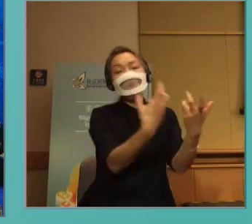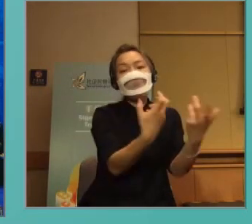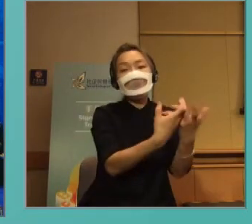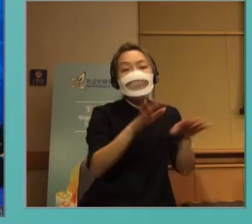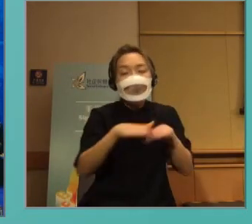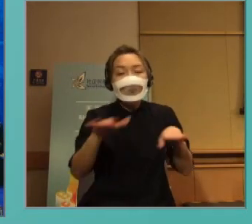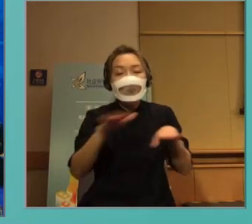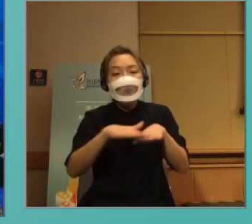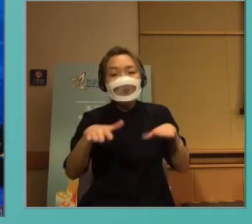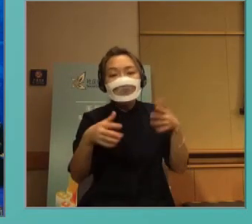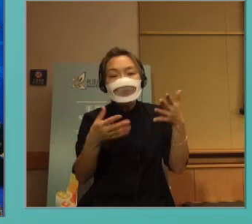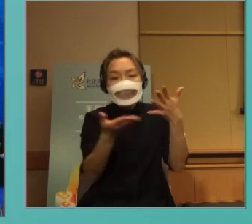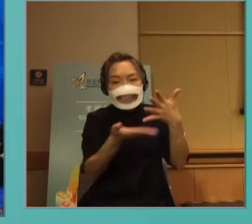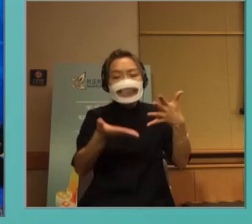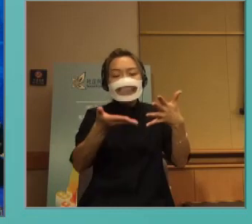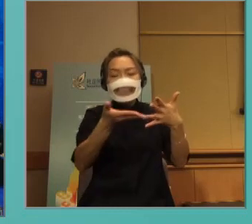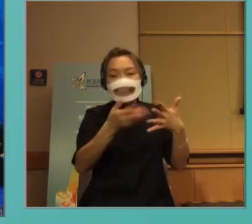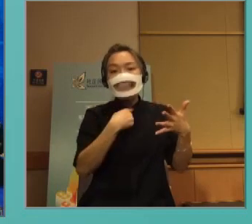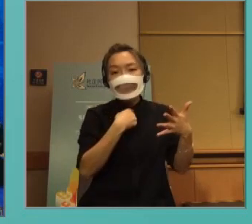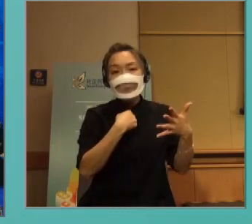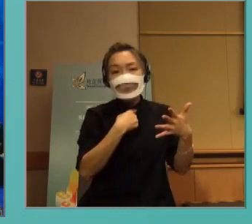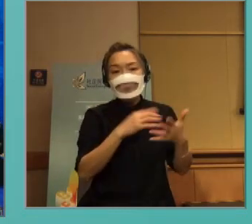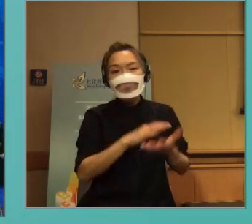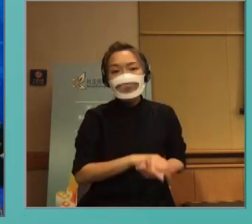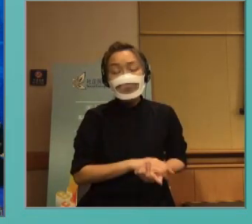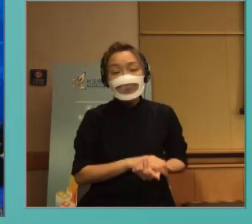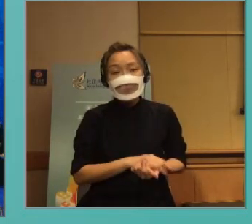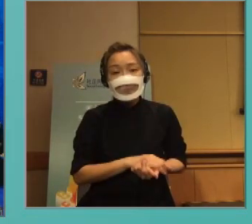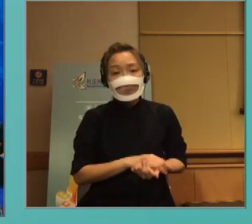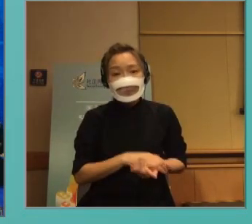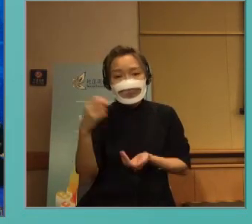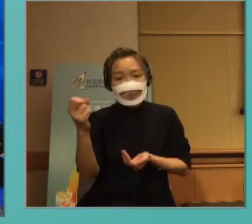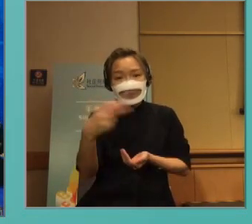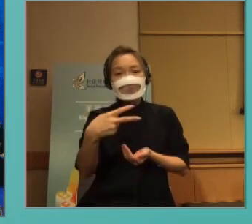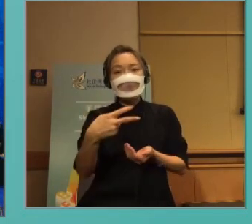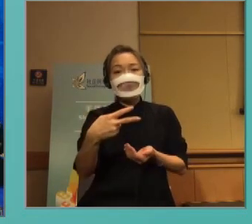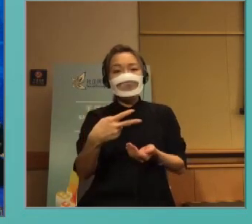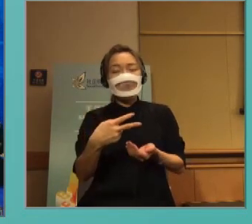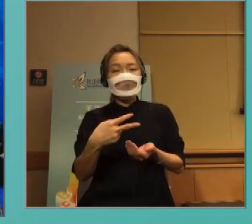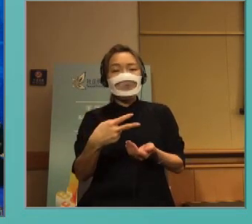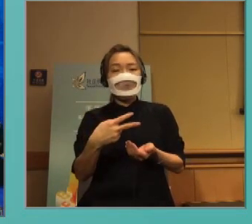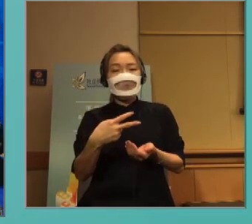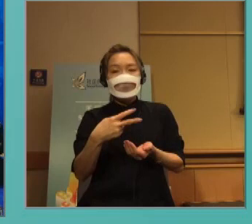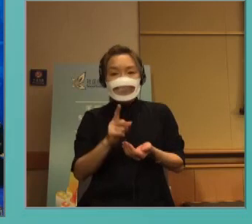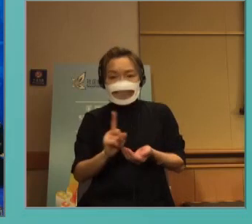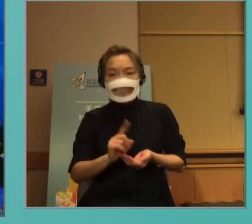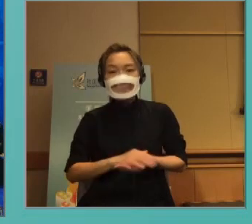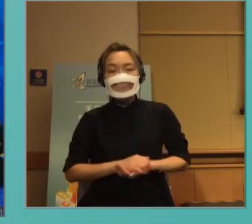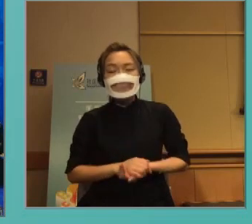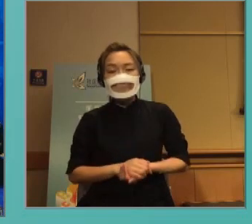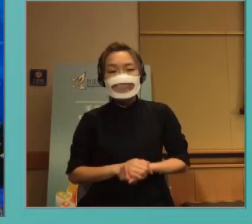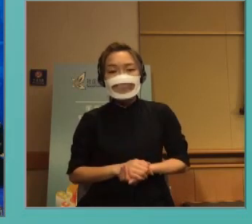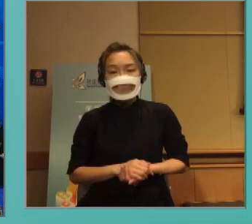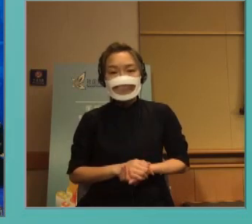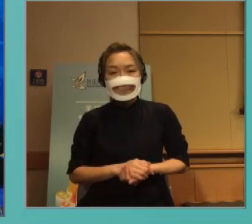you to try and then to get your first NFT as well. Yeah, this is what we are thinking